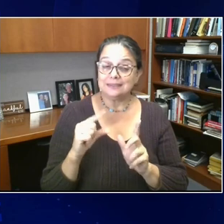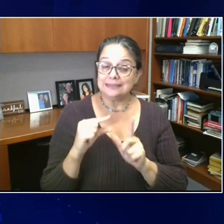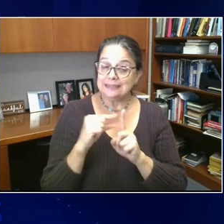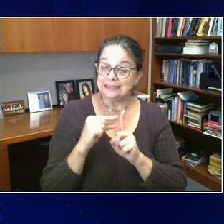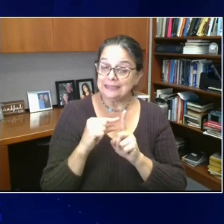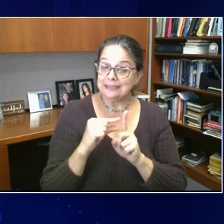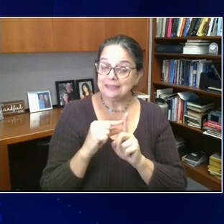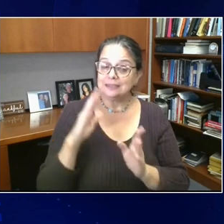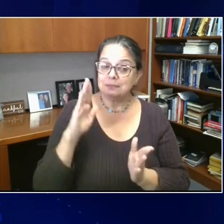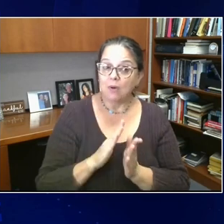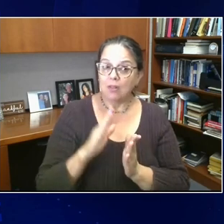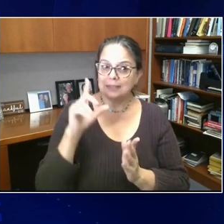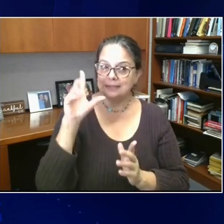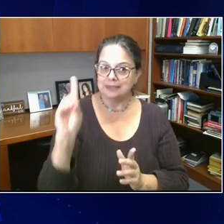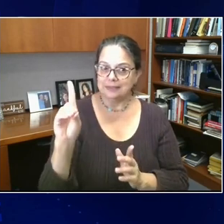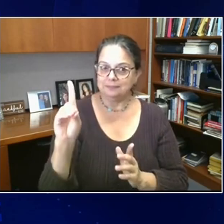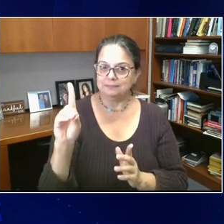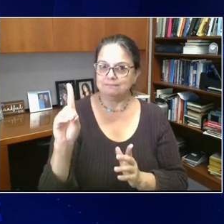this topic.